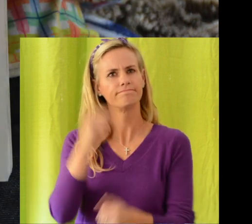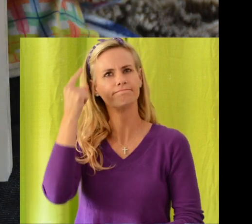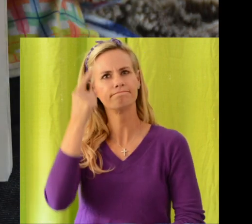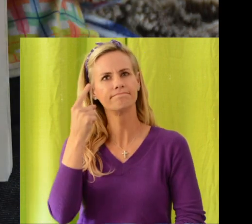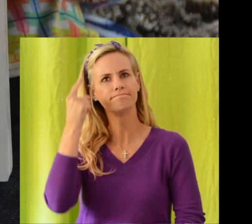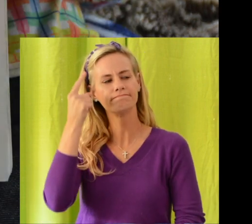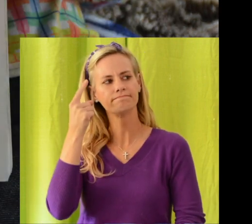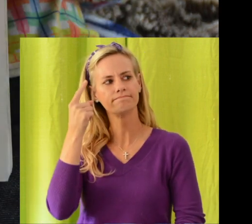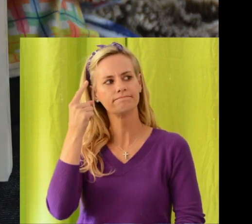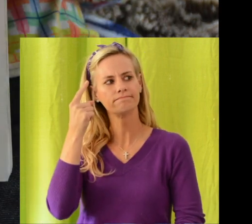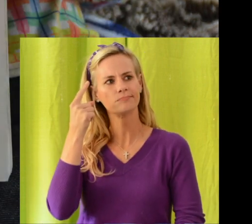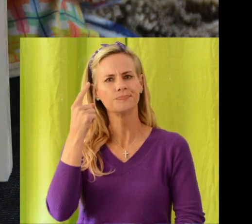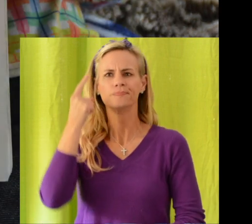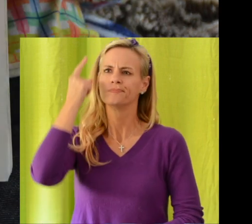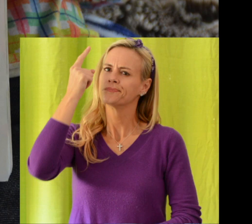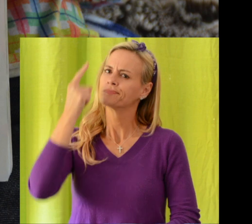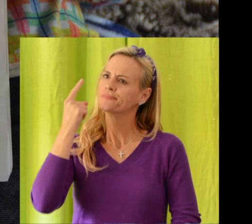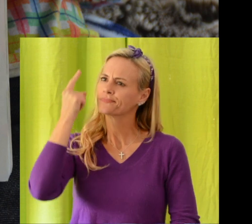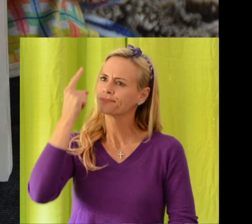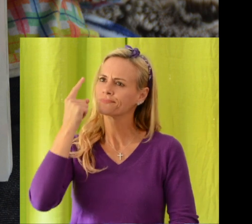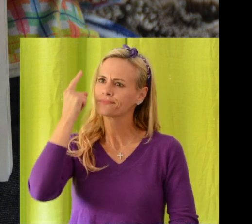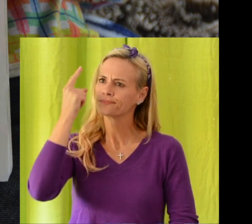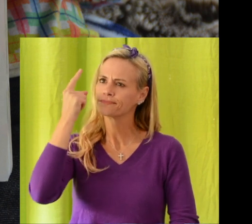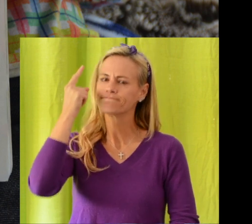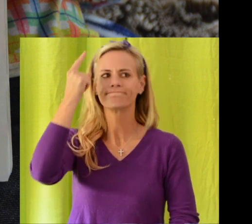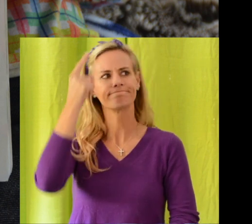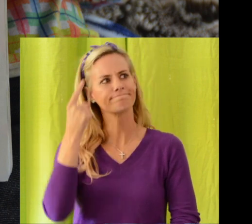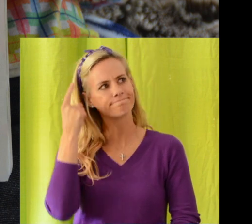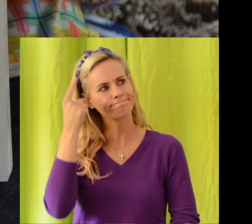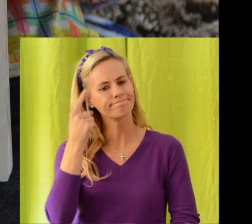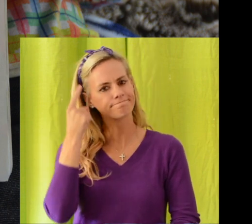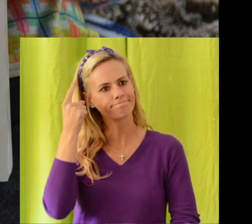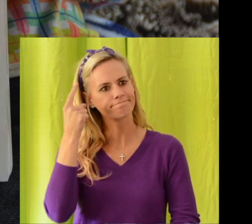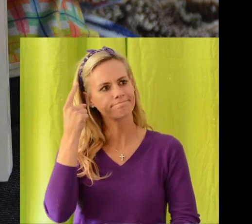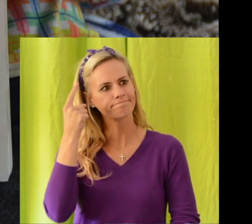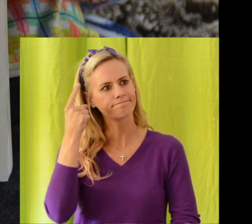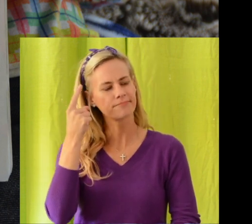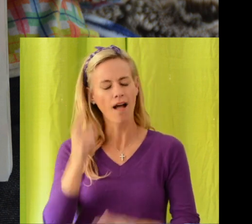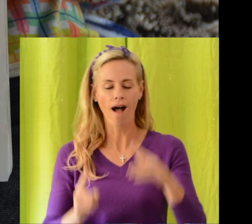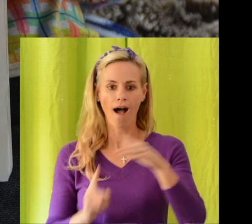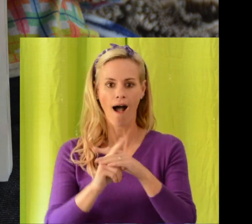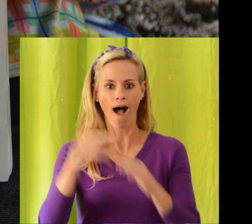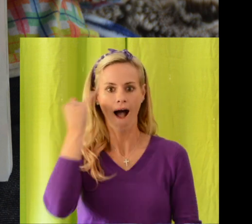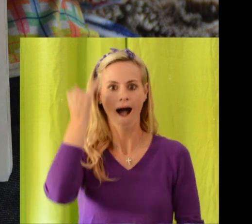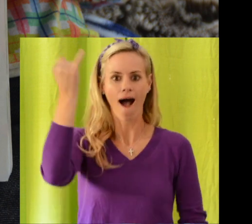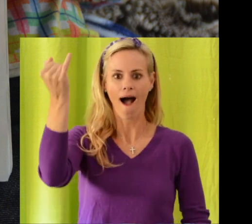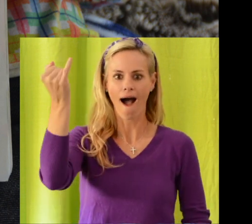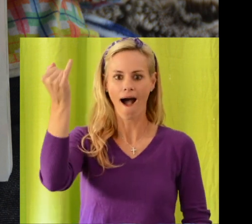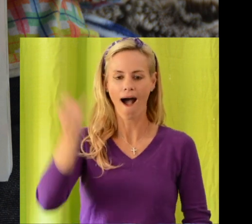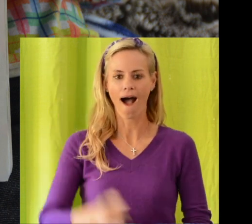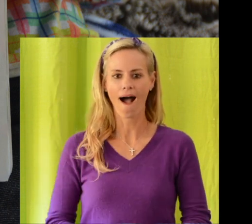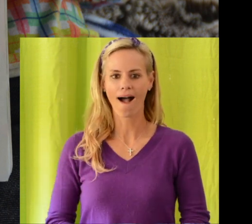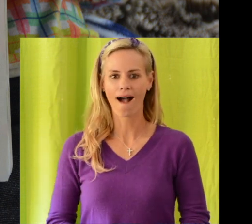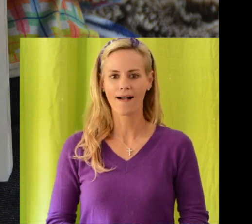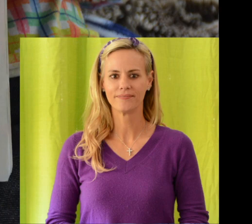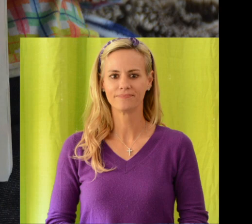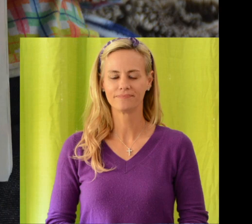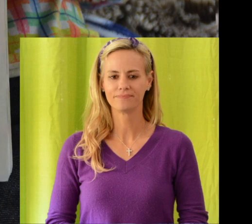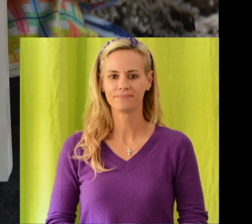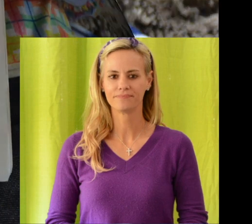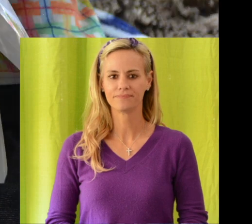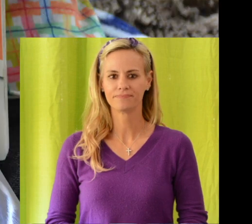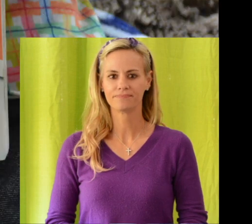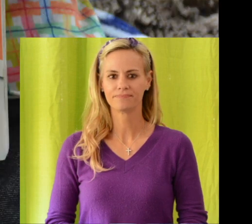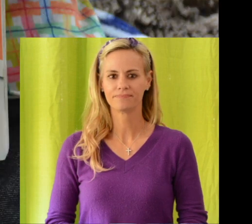Alfie thought and thought and thought thought. Then Alfie got an idea.